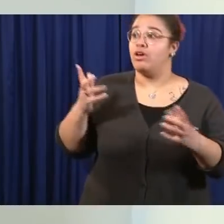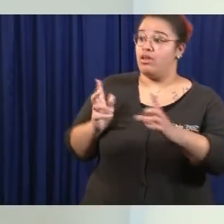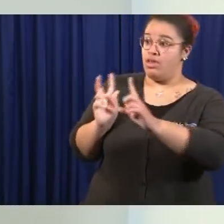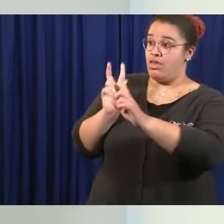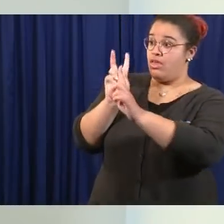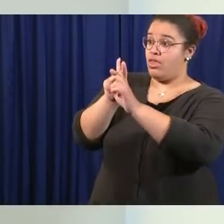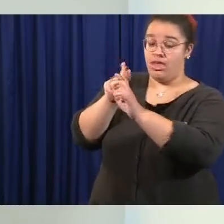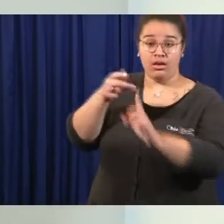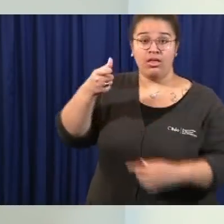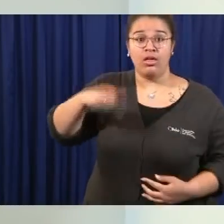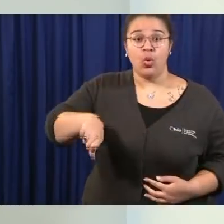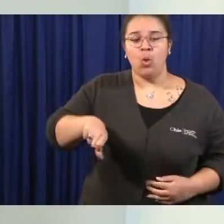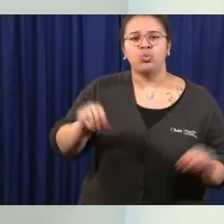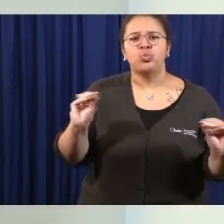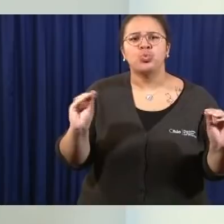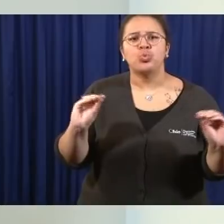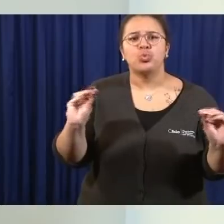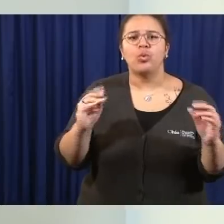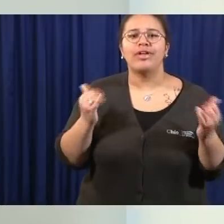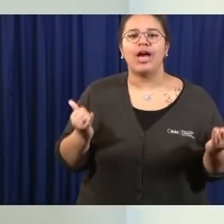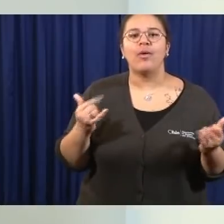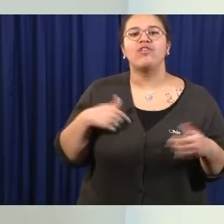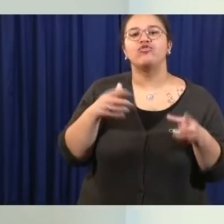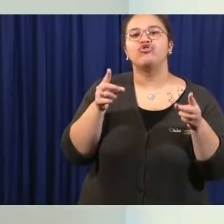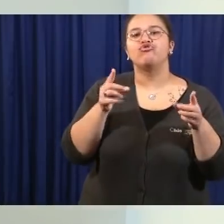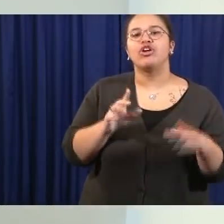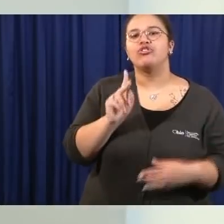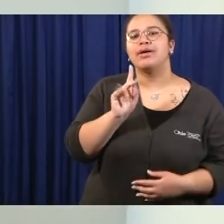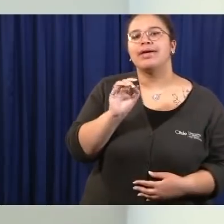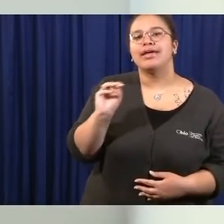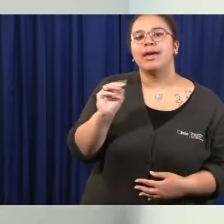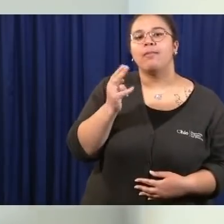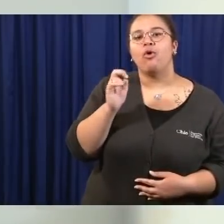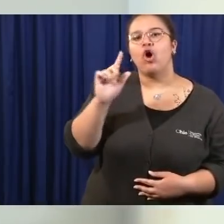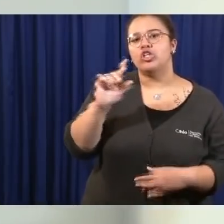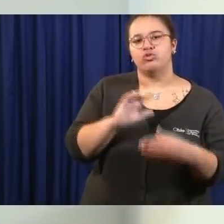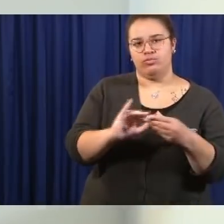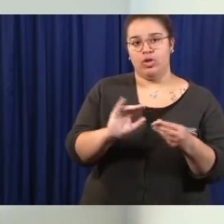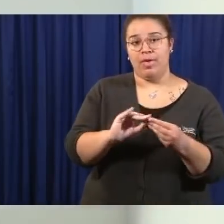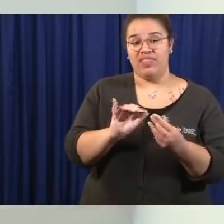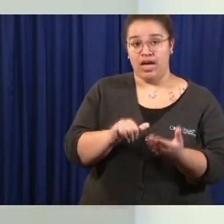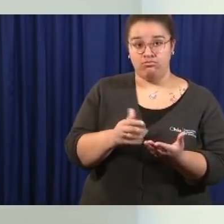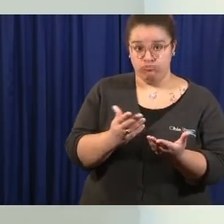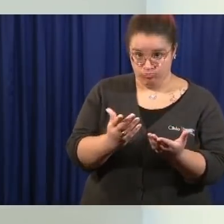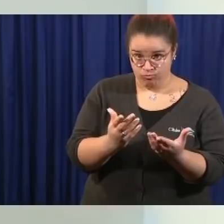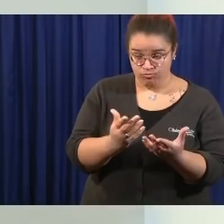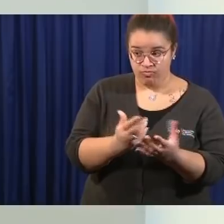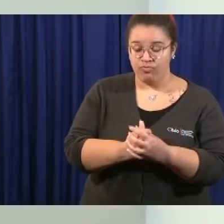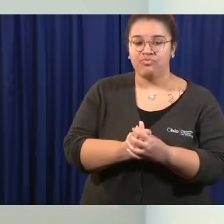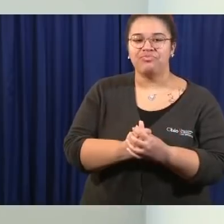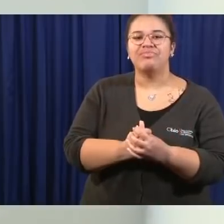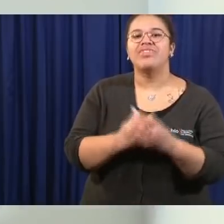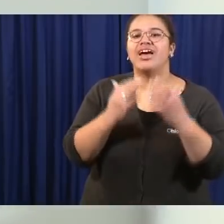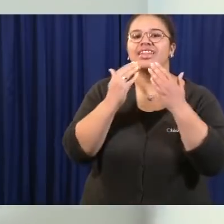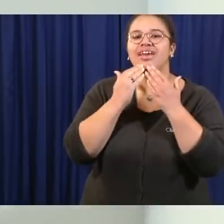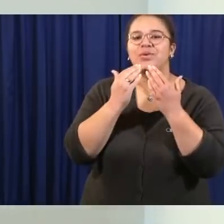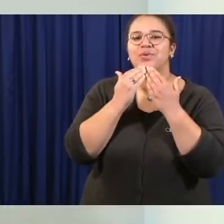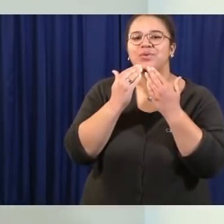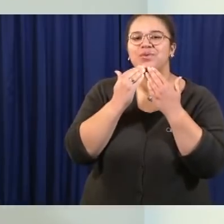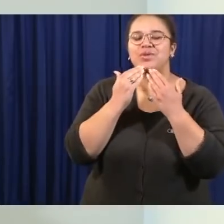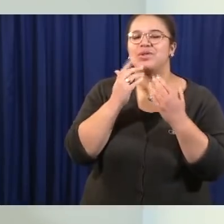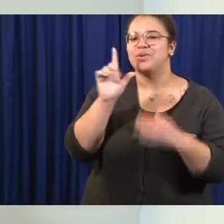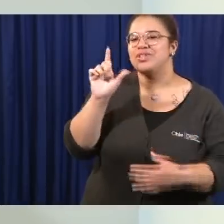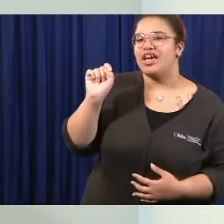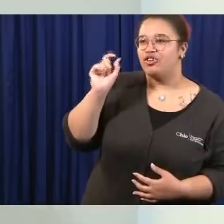a 30-second or so response on that, who's on the phone. Director Hall? Thank you, Lieutenant